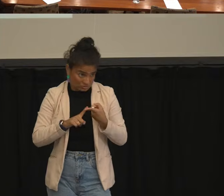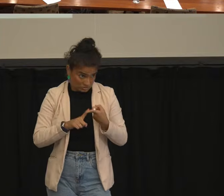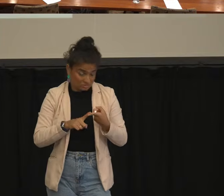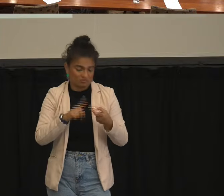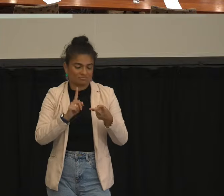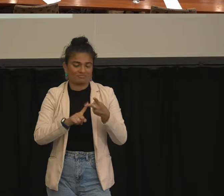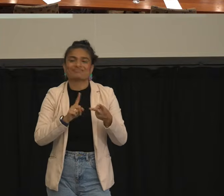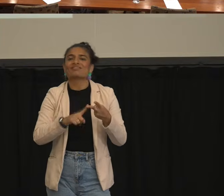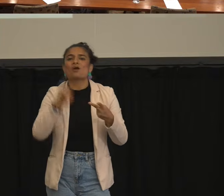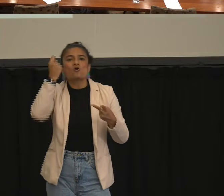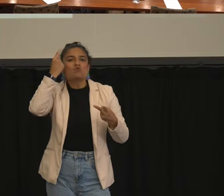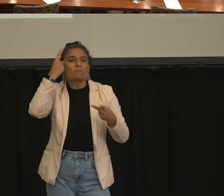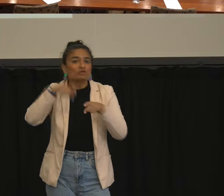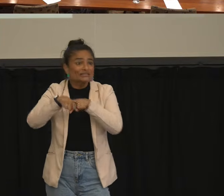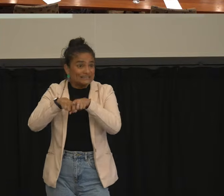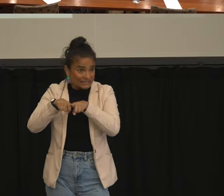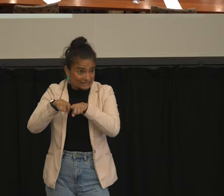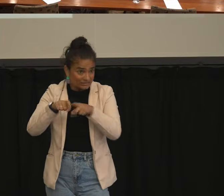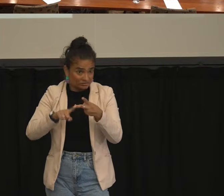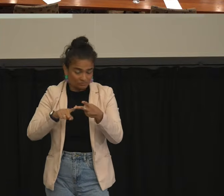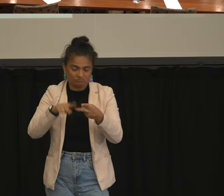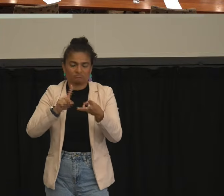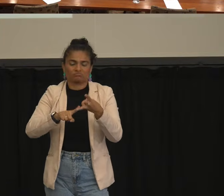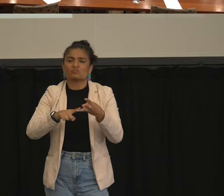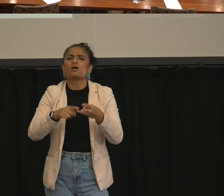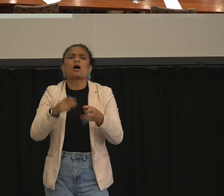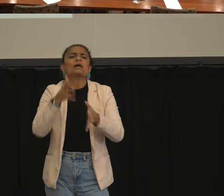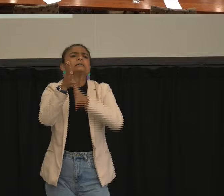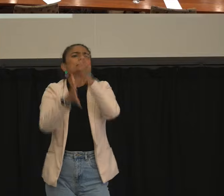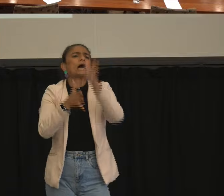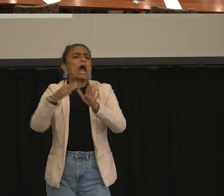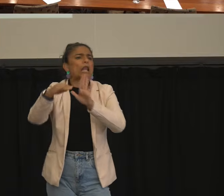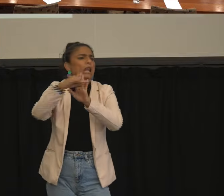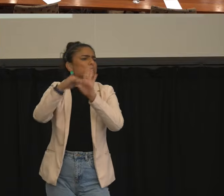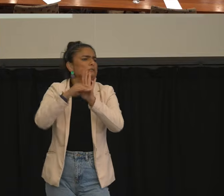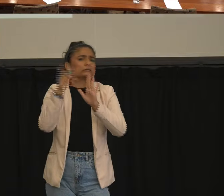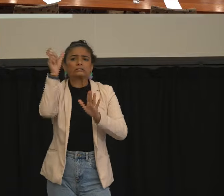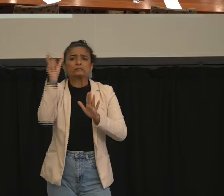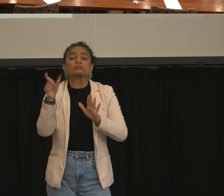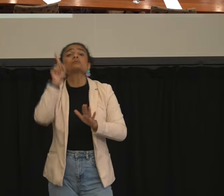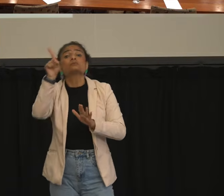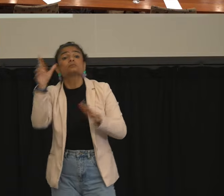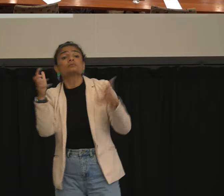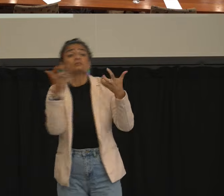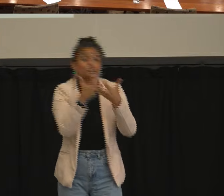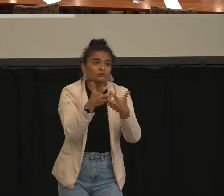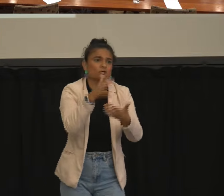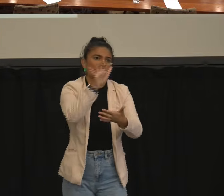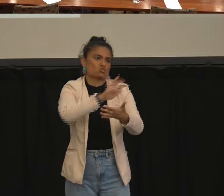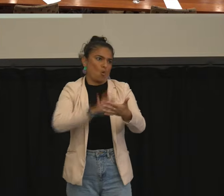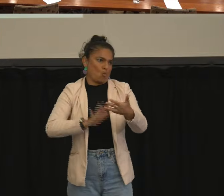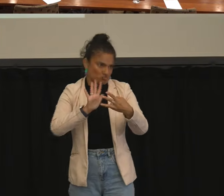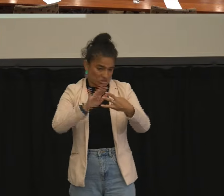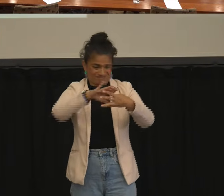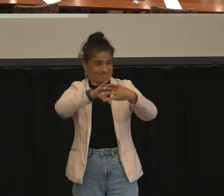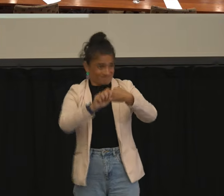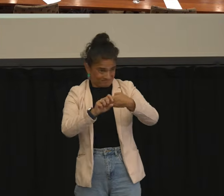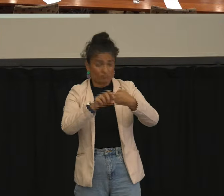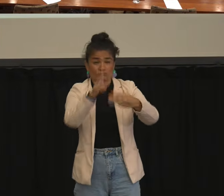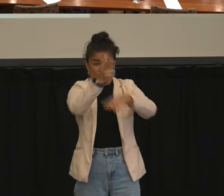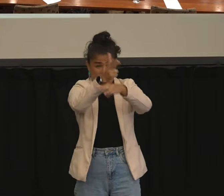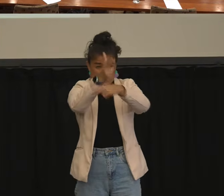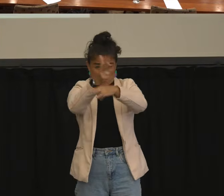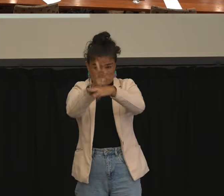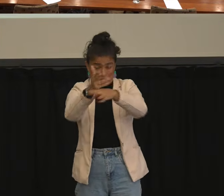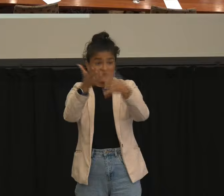They film the stories. They film the comprehension test. They film the list of signs. And that